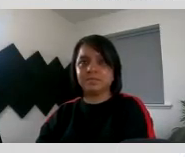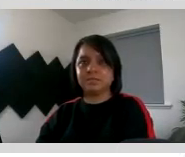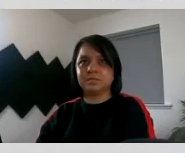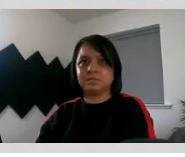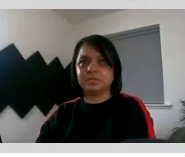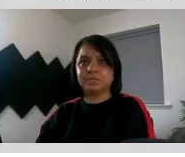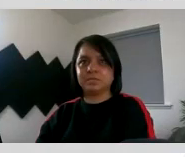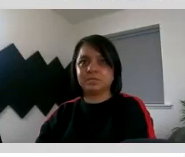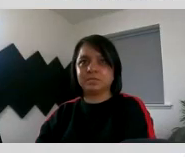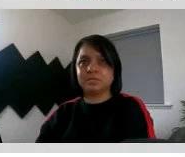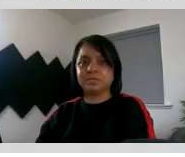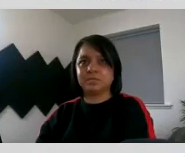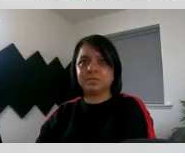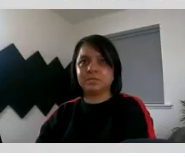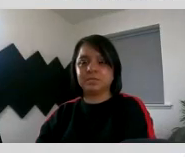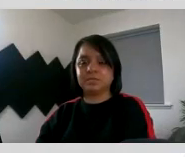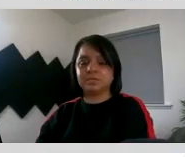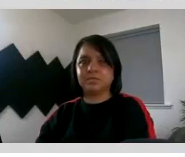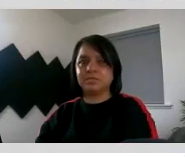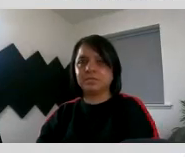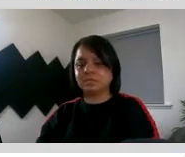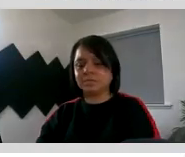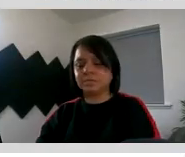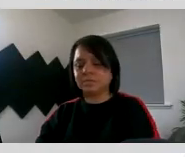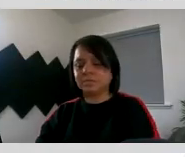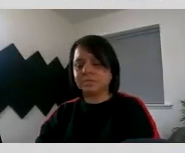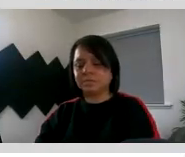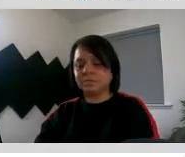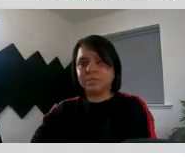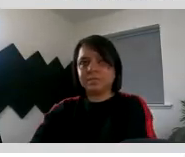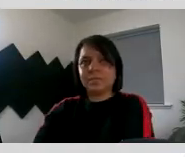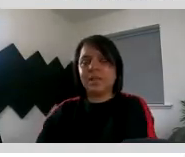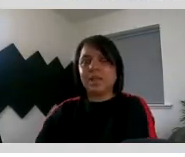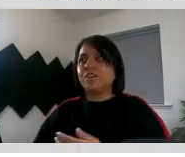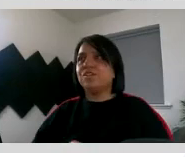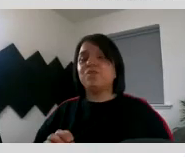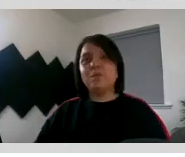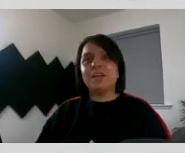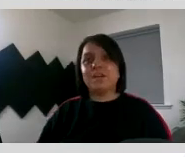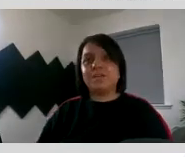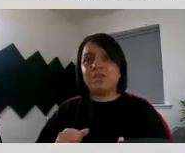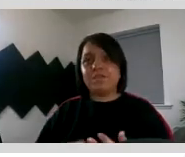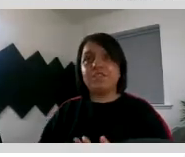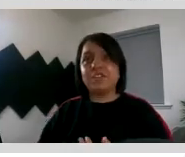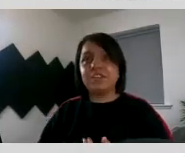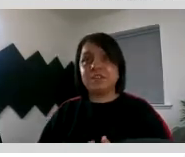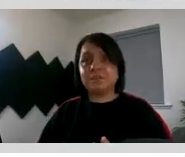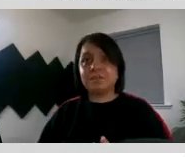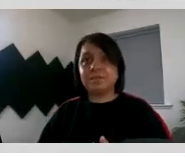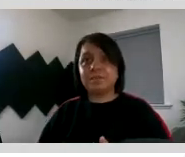but, you know, they can't write English. There's many like that. You'll normally get